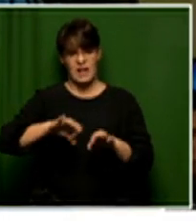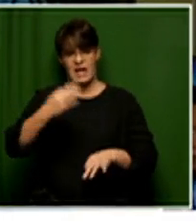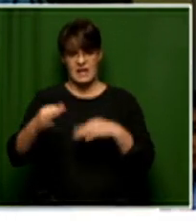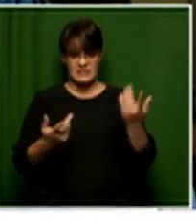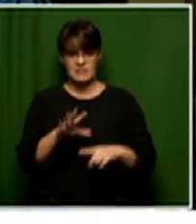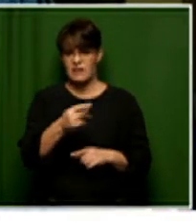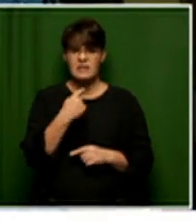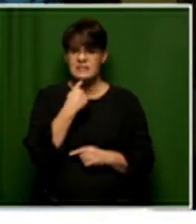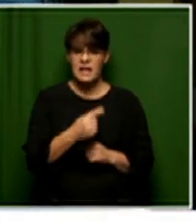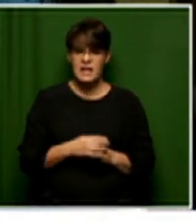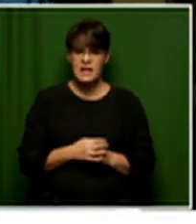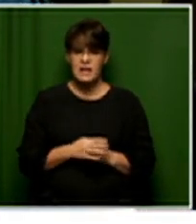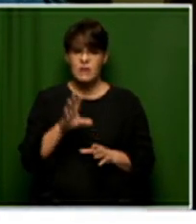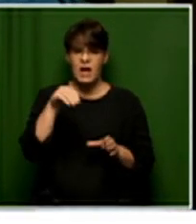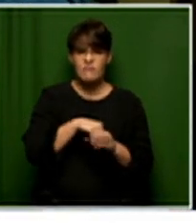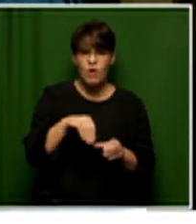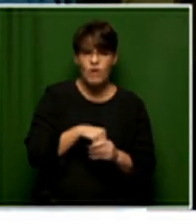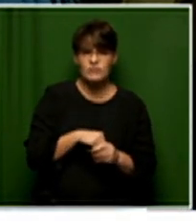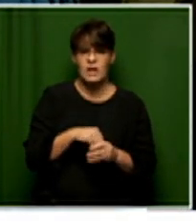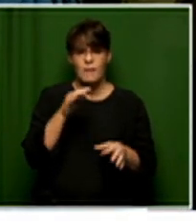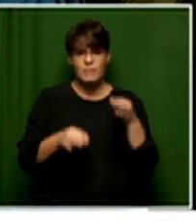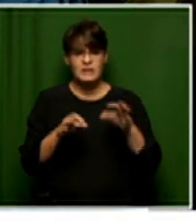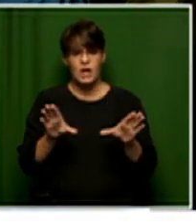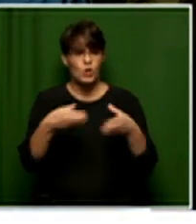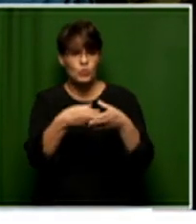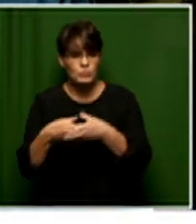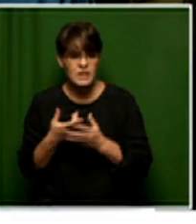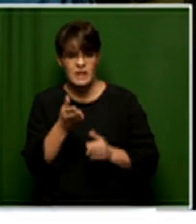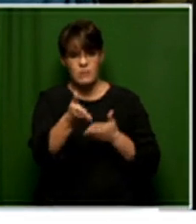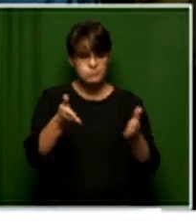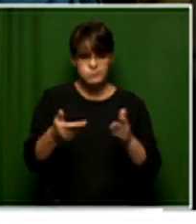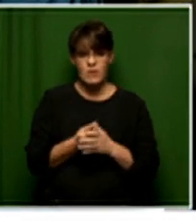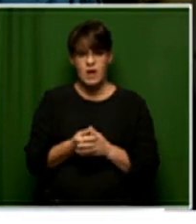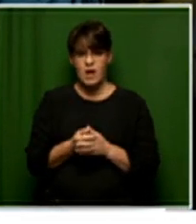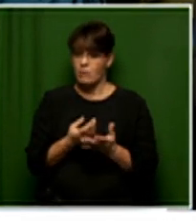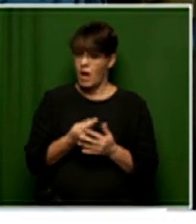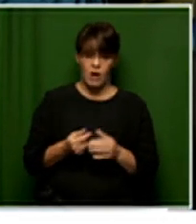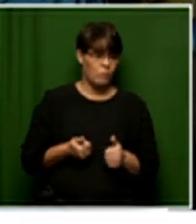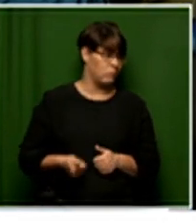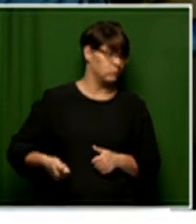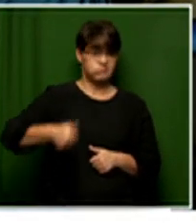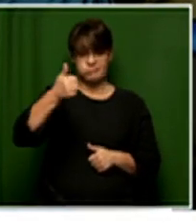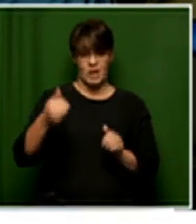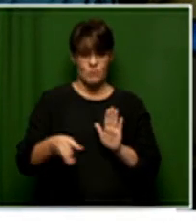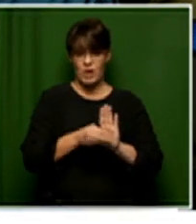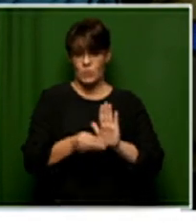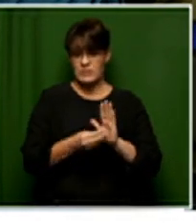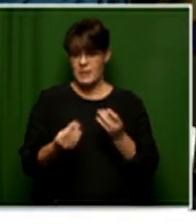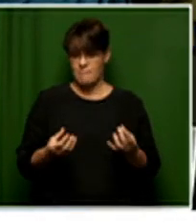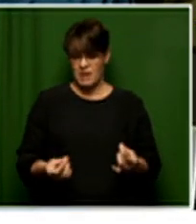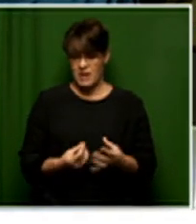just been speaking, you've been interacting with some of the political parties that are here. A record number, 31 this